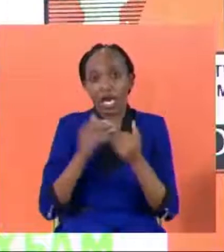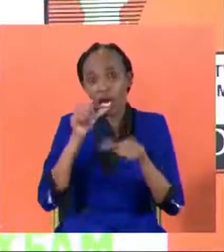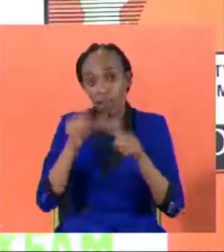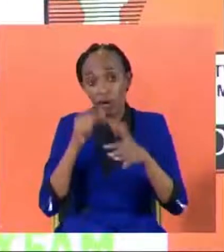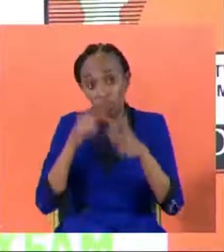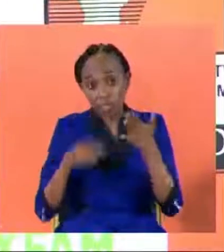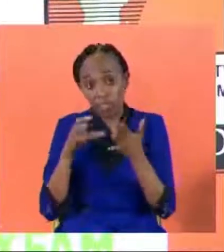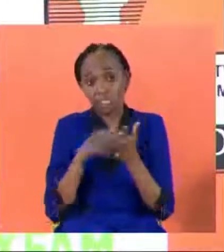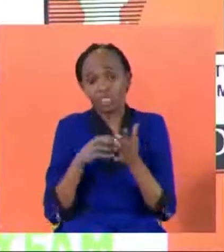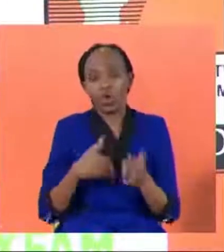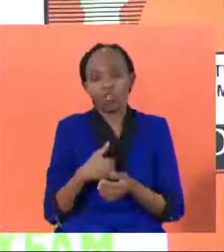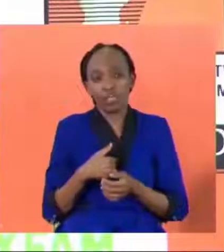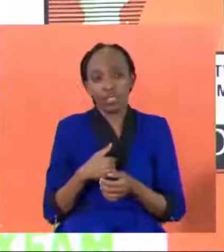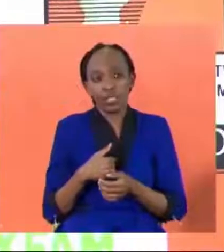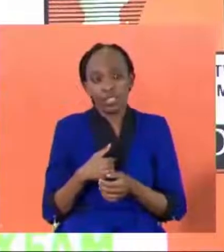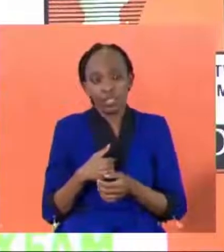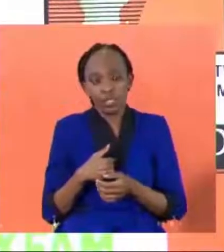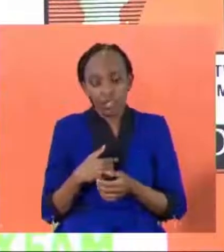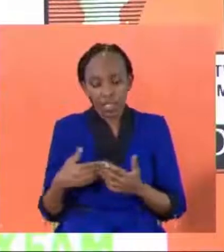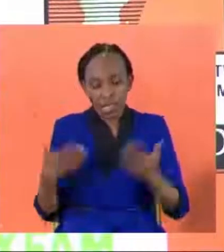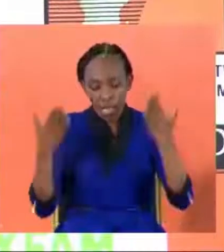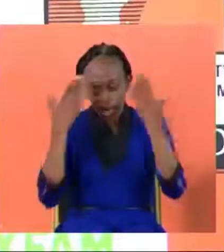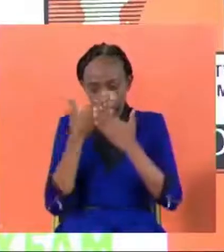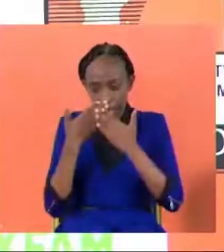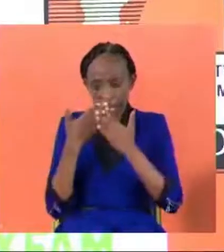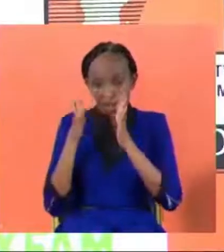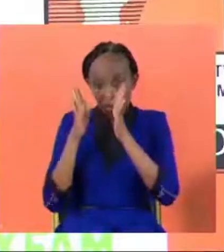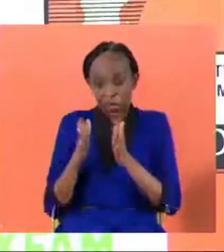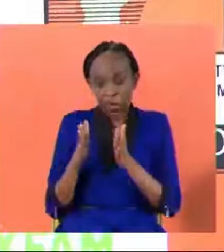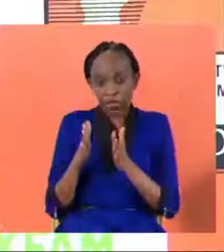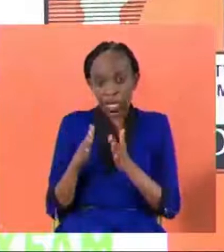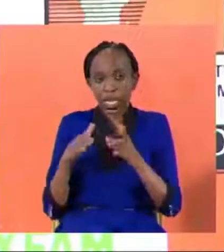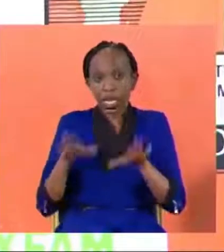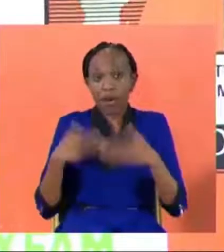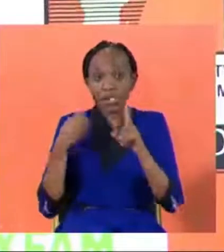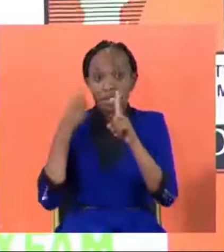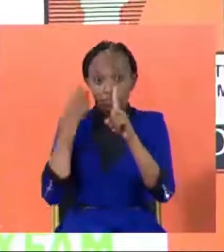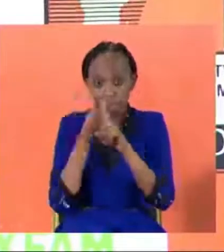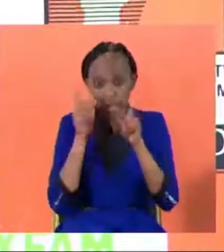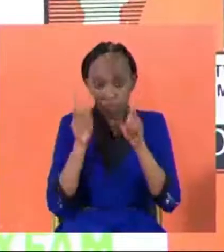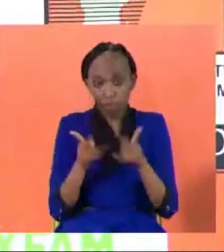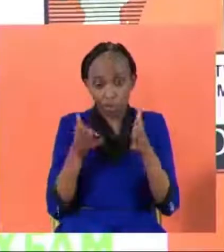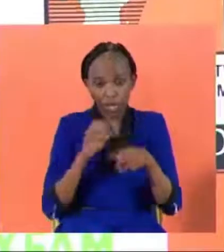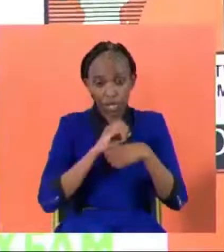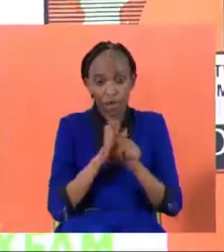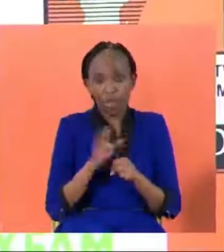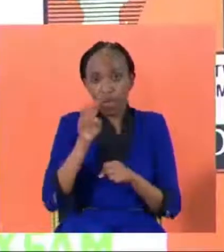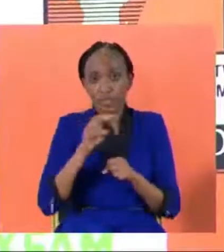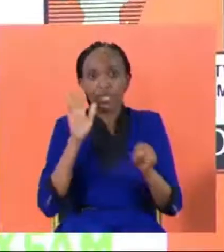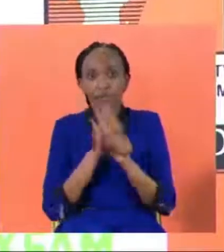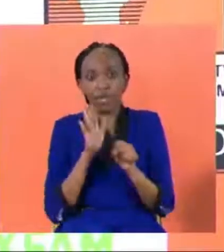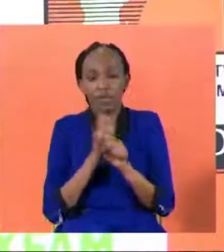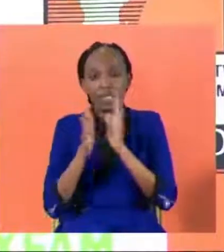whatever issue it is. So the dark side of humanity and how it's impacting people. During this pandemic, we've seen lots of stories come